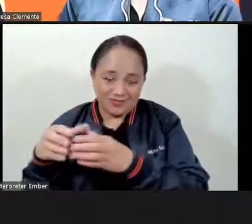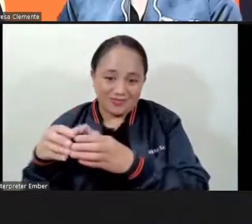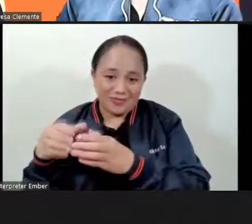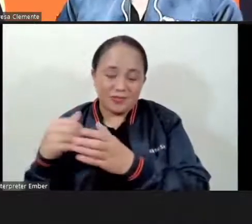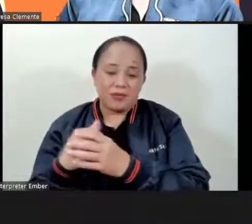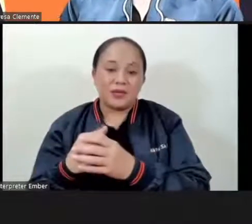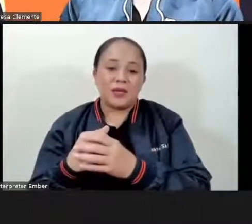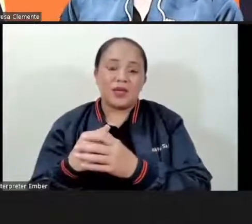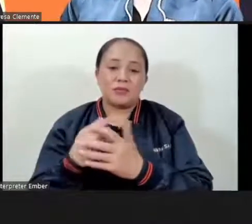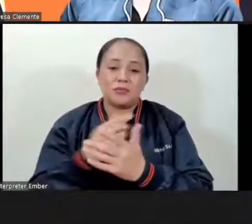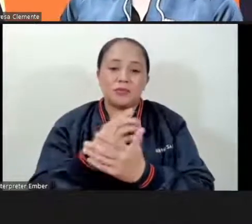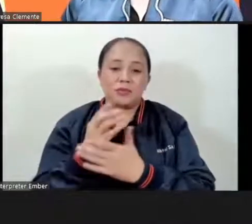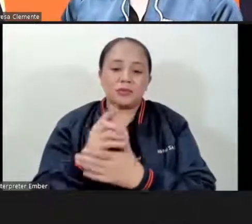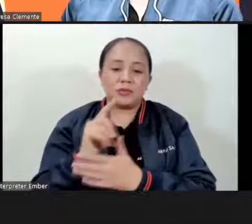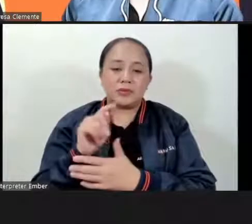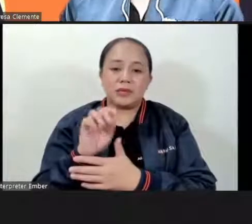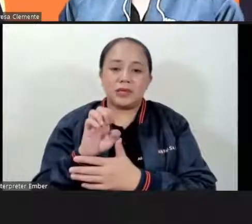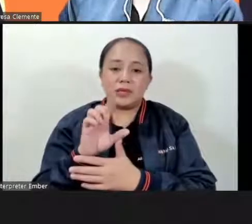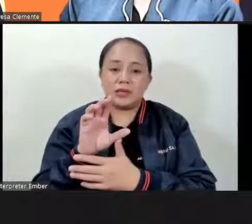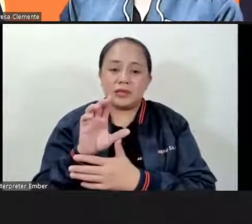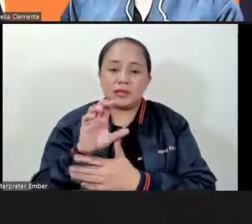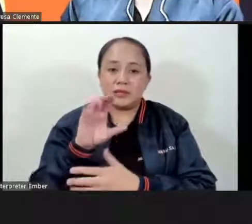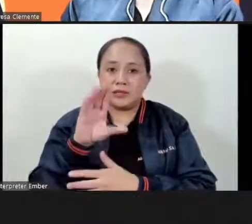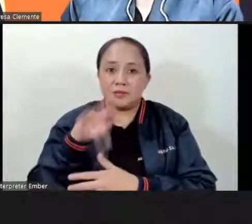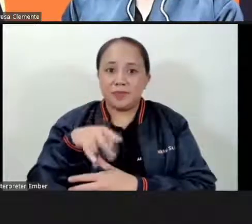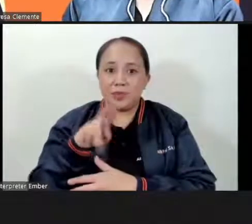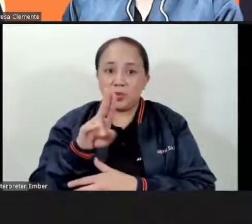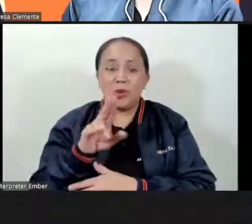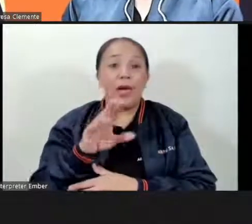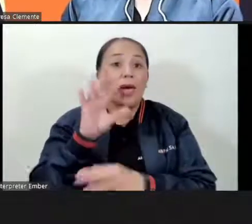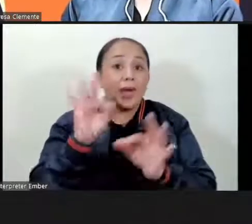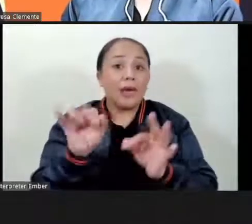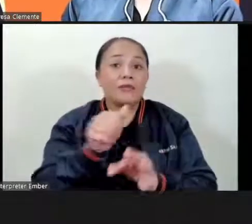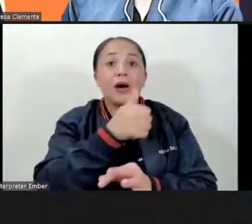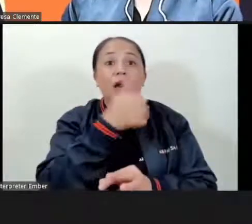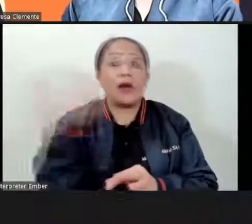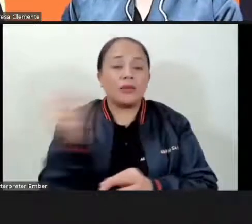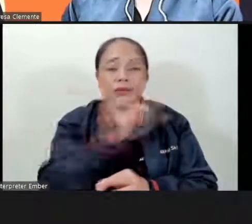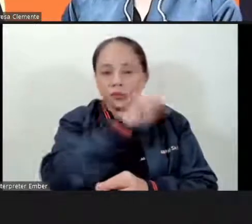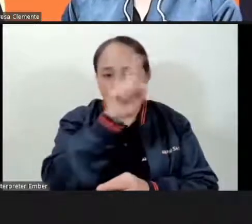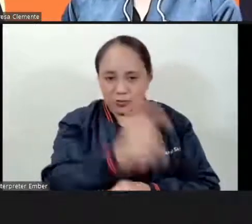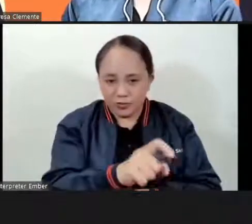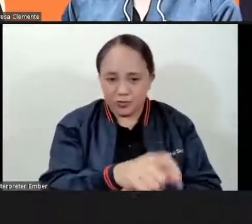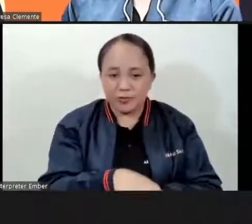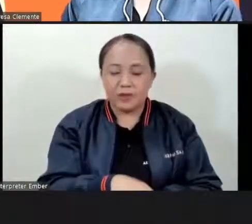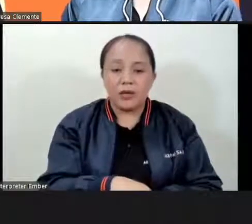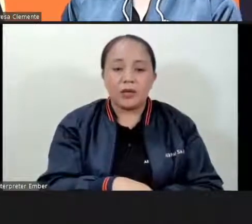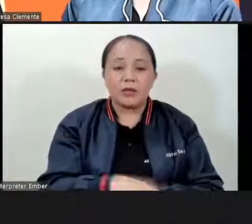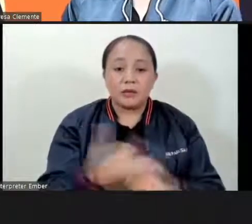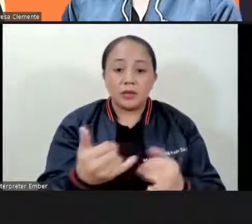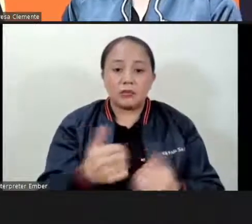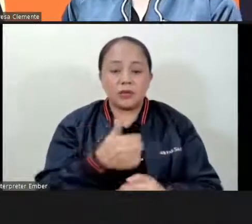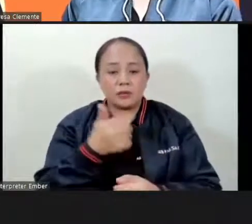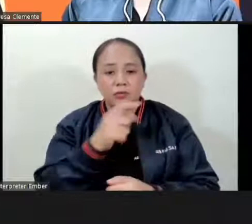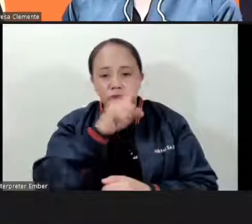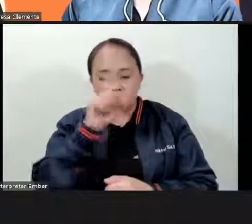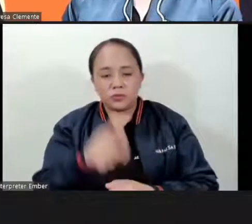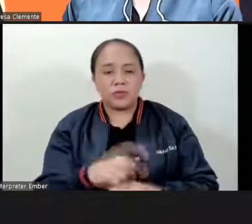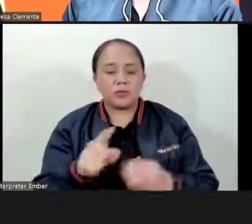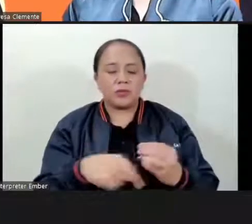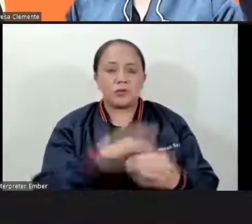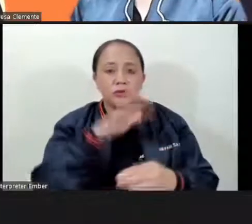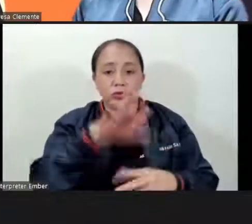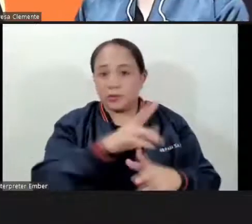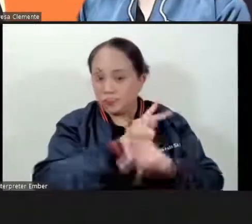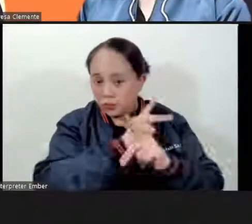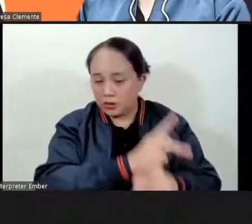go to the tele-CPU centers if they have other questions. For now, if you have any questions regarding child protection